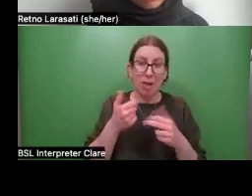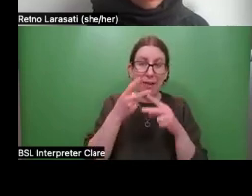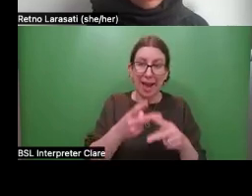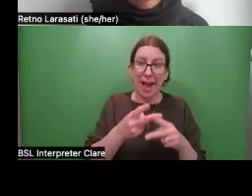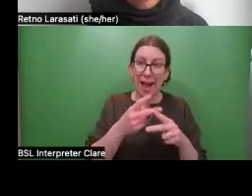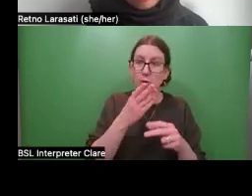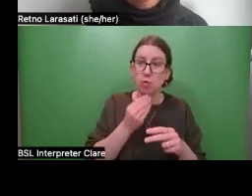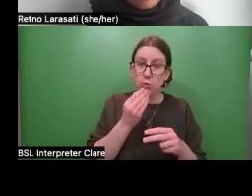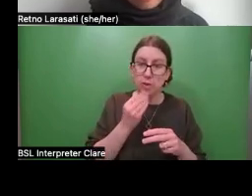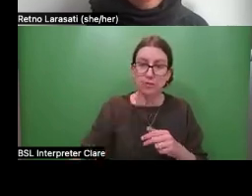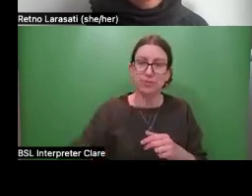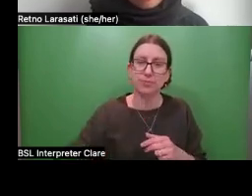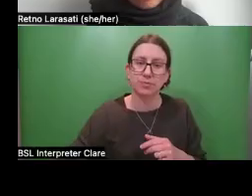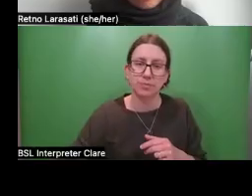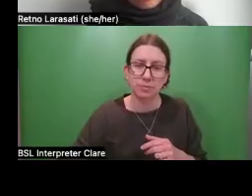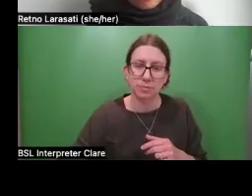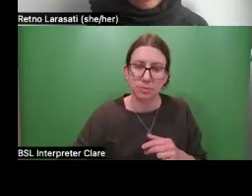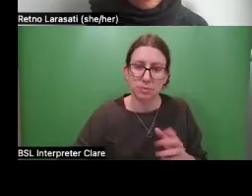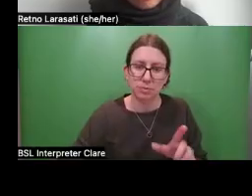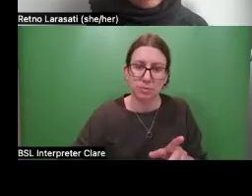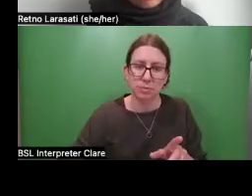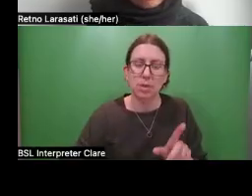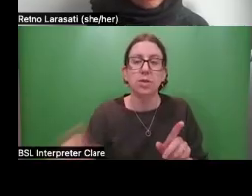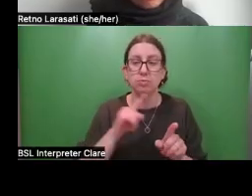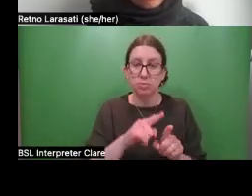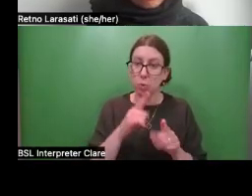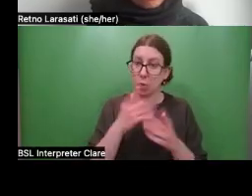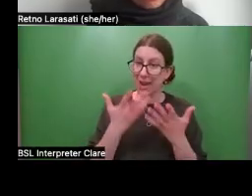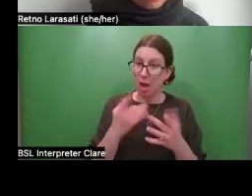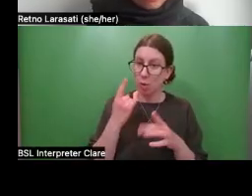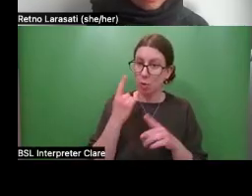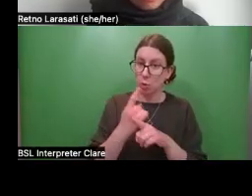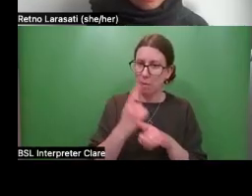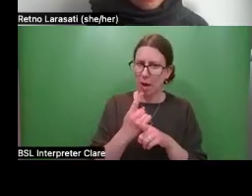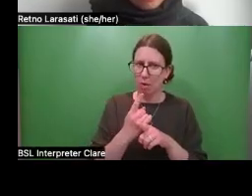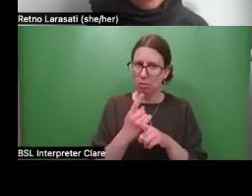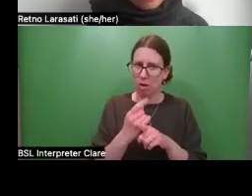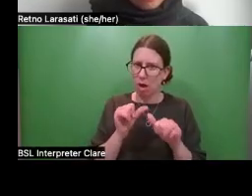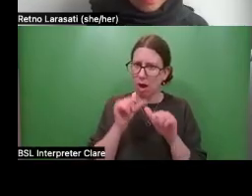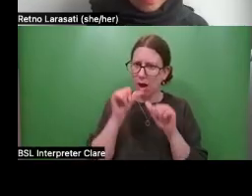about what comes after AI trust. So, Retno.